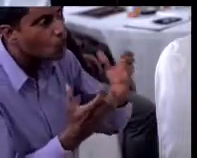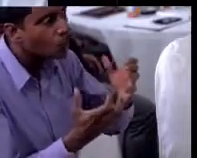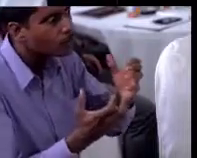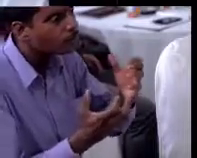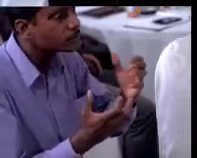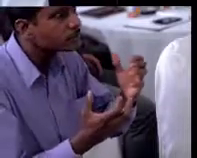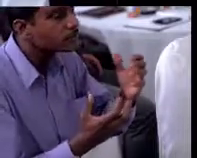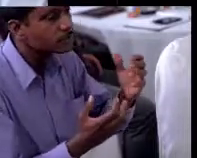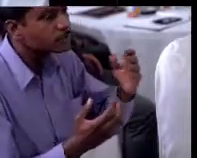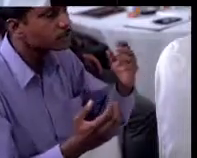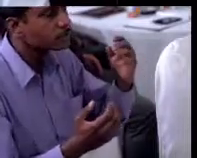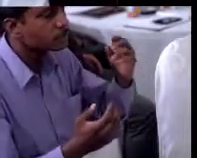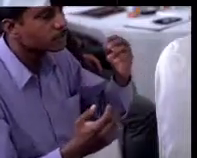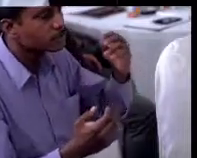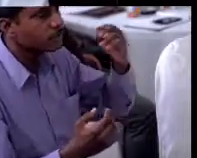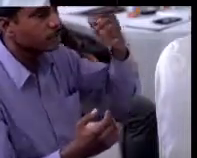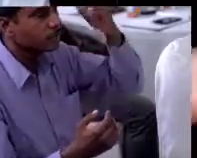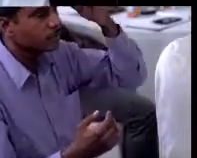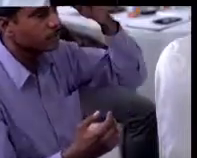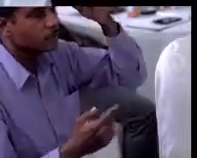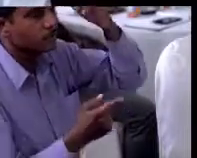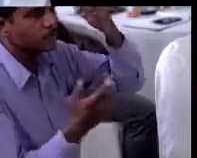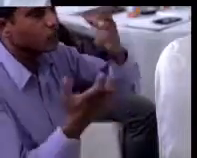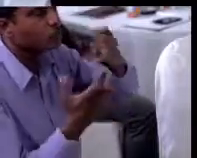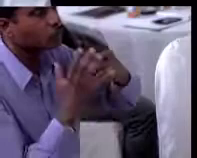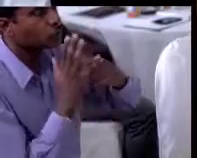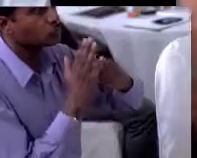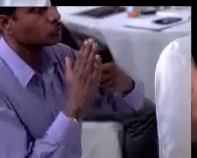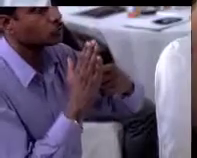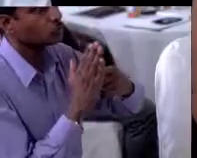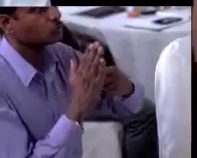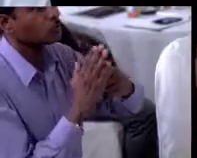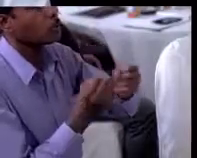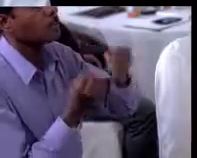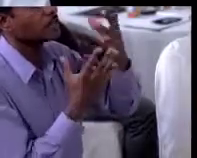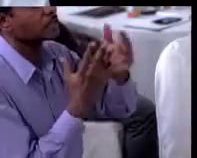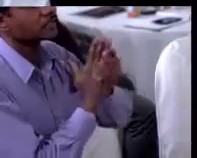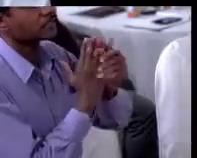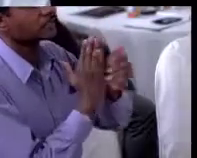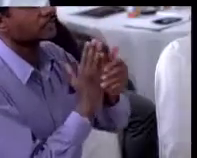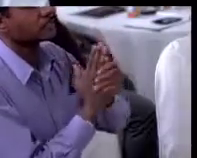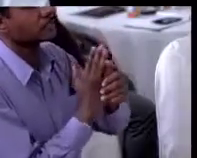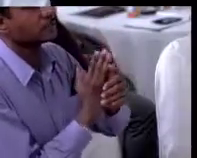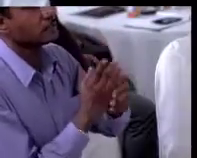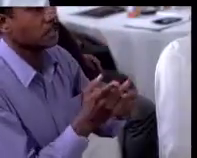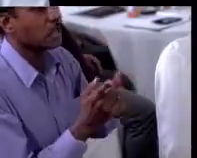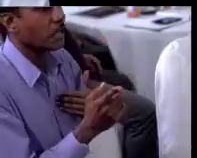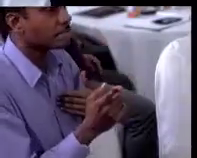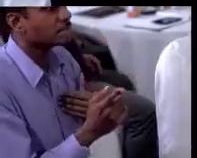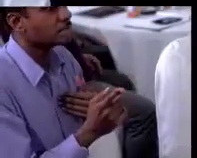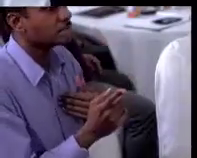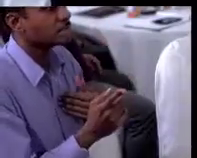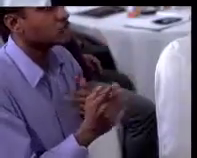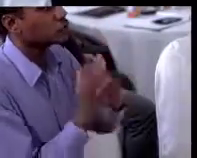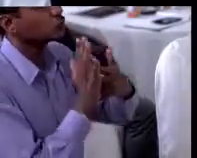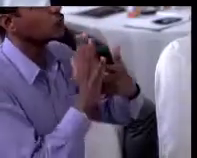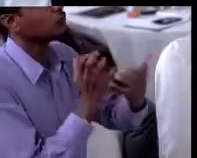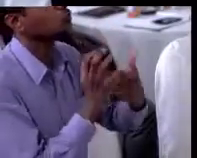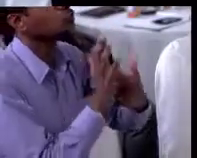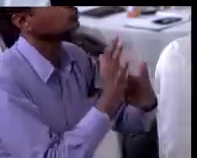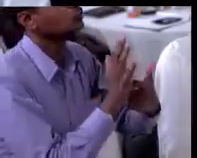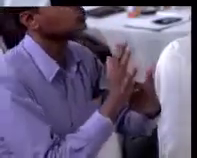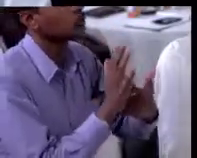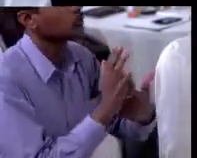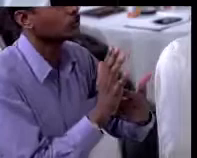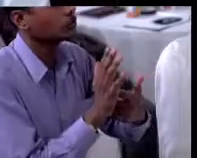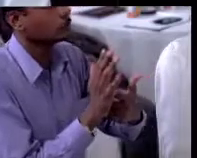particularly wanting to be in their design head all the time. All the time, it's all about they want to show how many skills